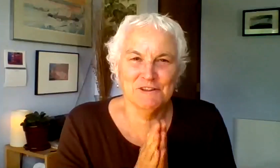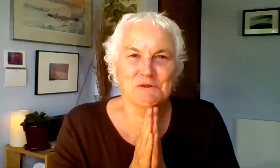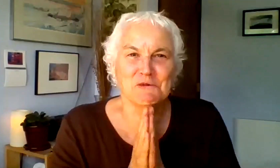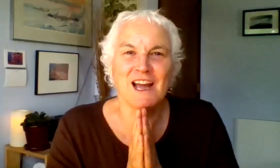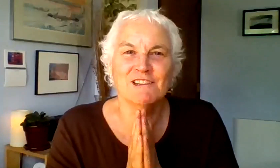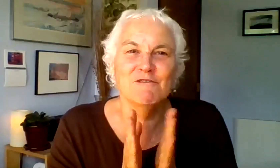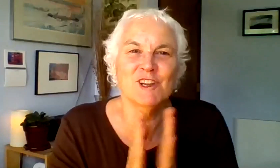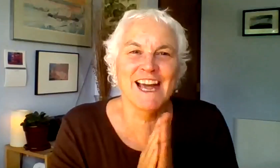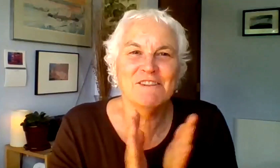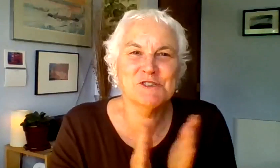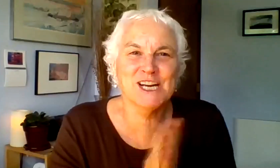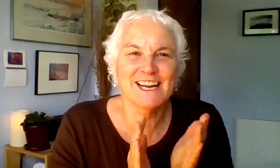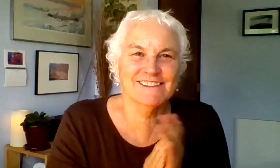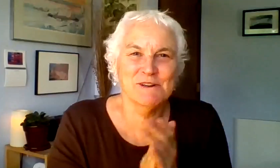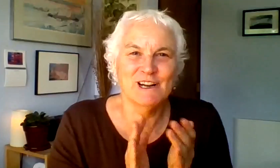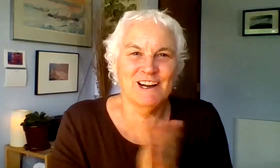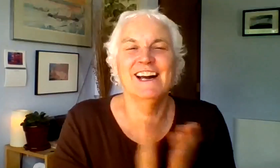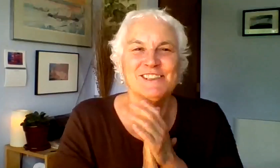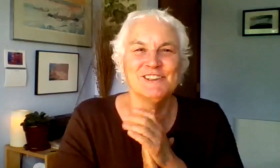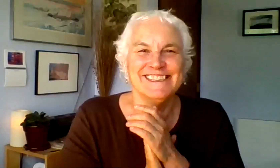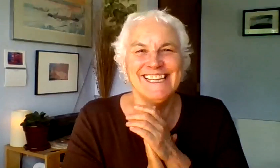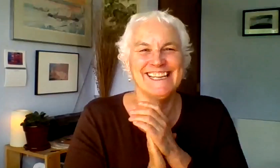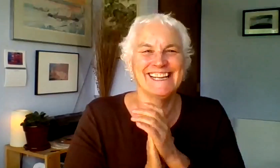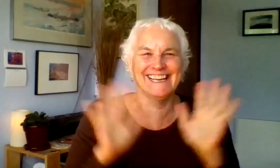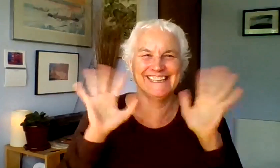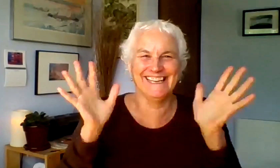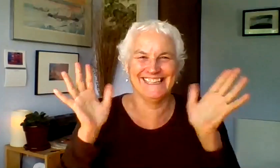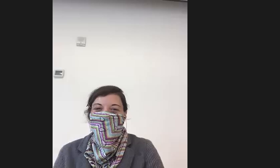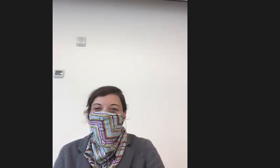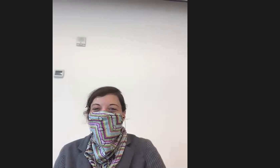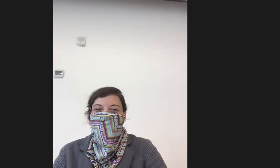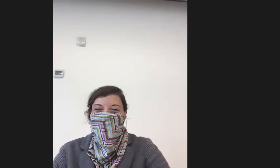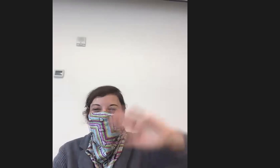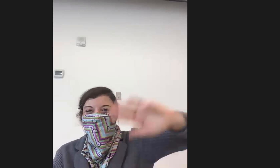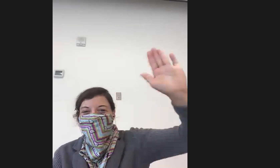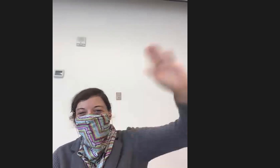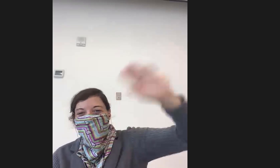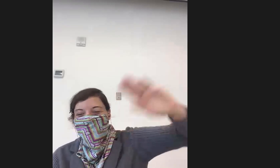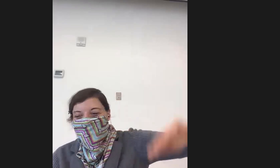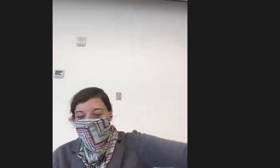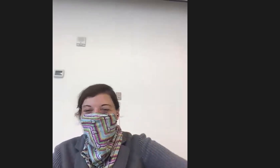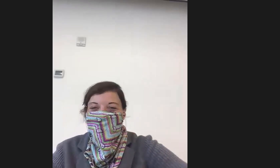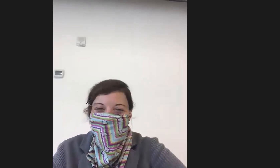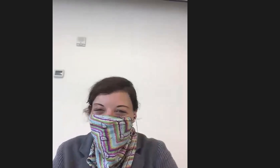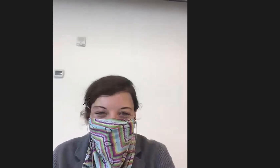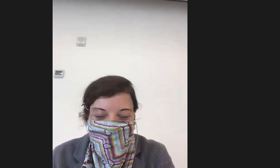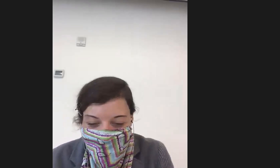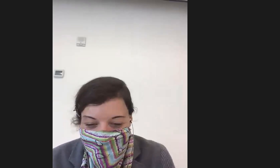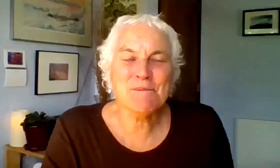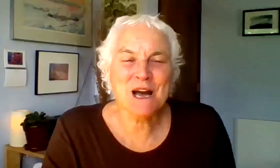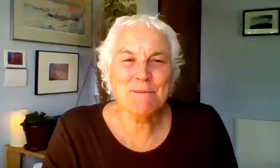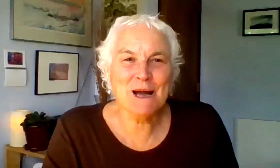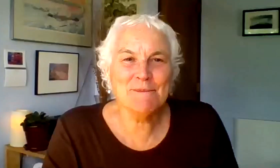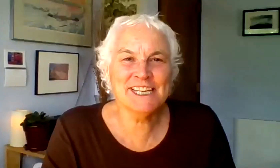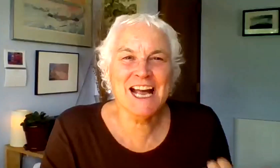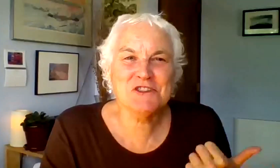you. I love the laugh track that we all had going. that was great. So next